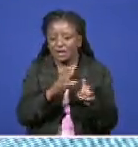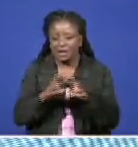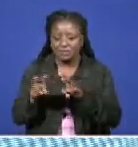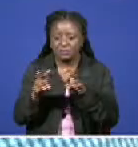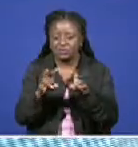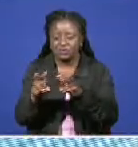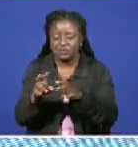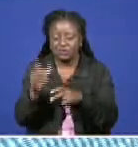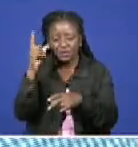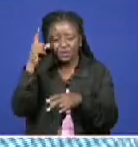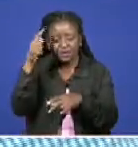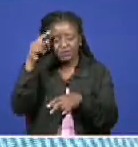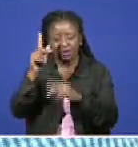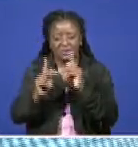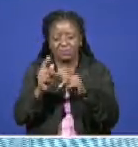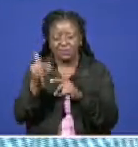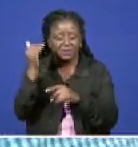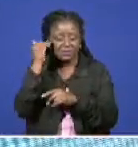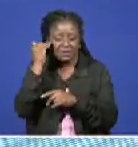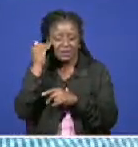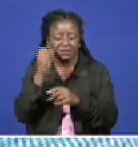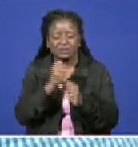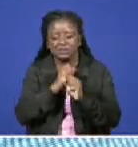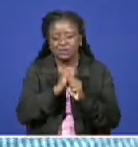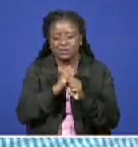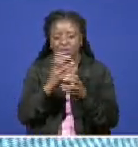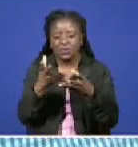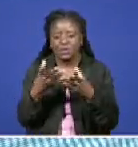people that are cognizant of security, that want to put their